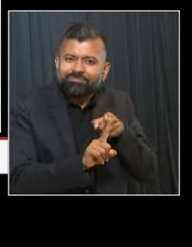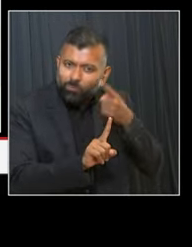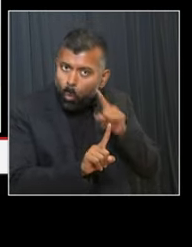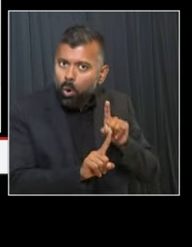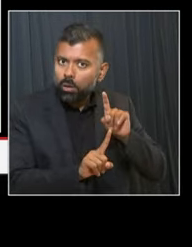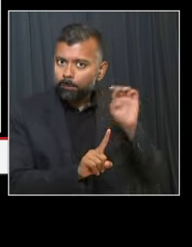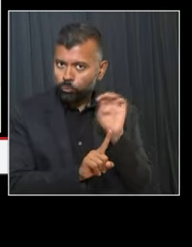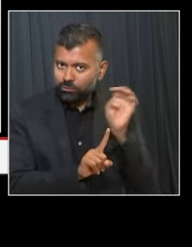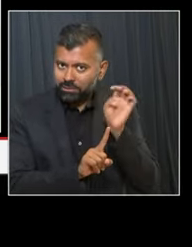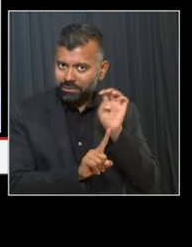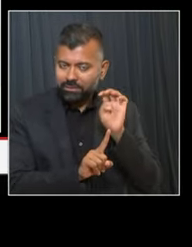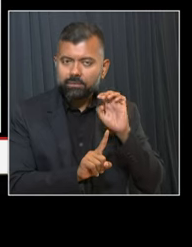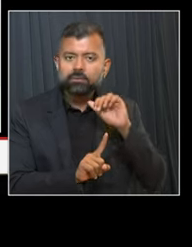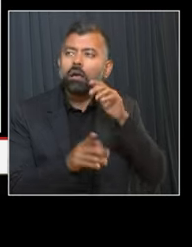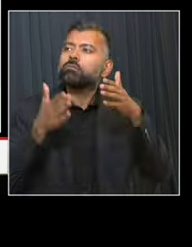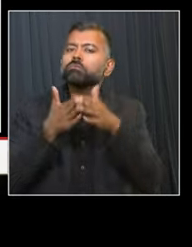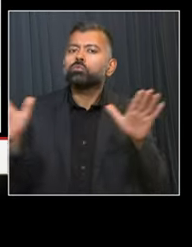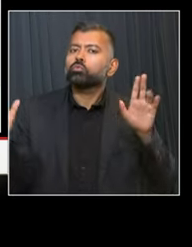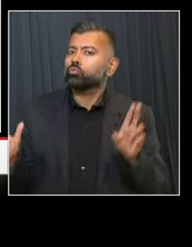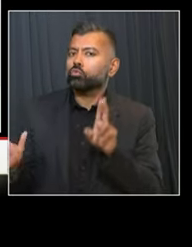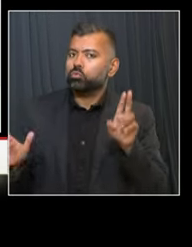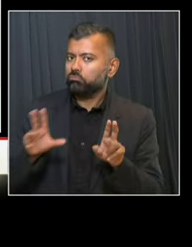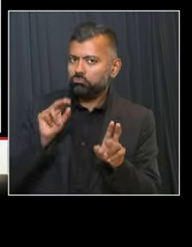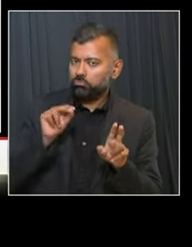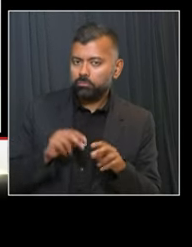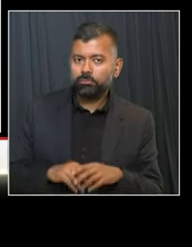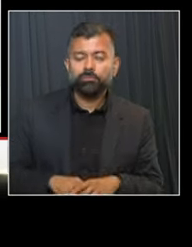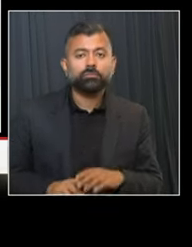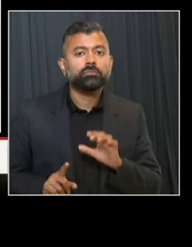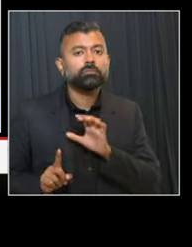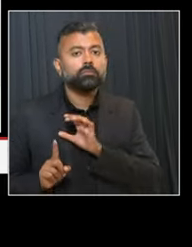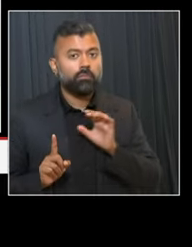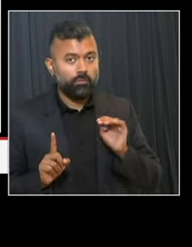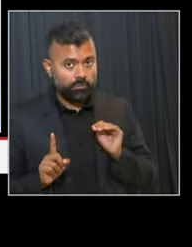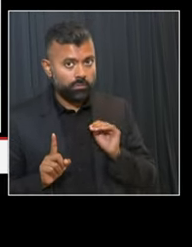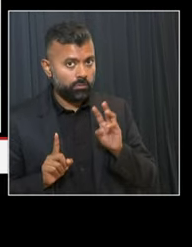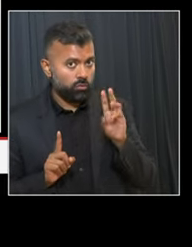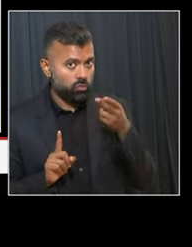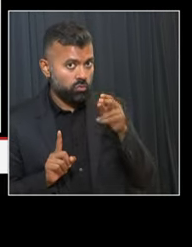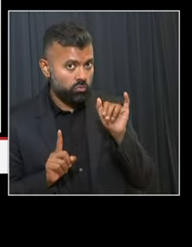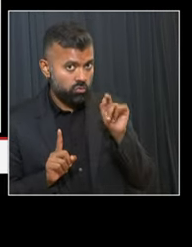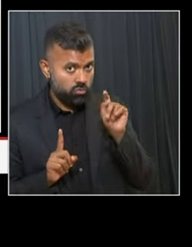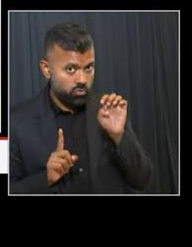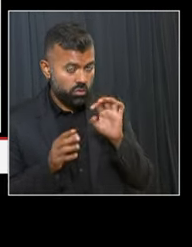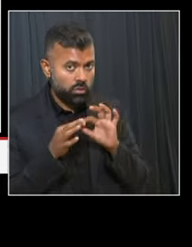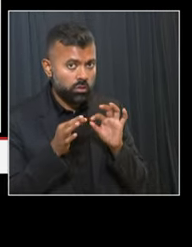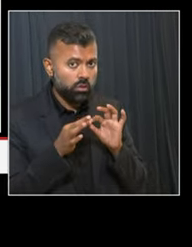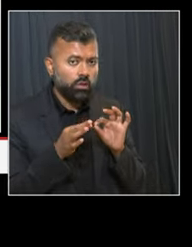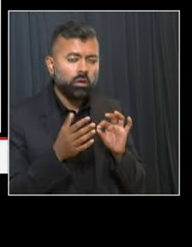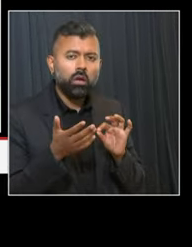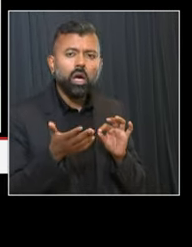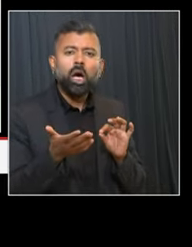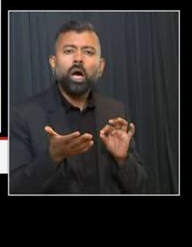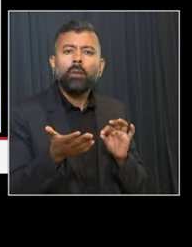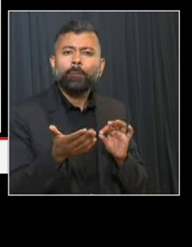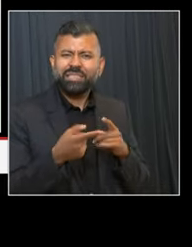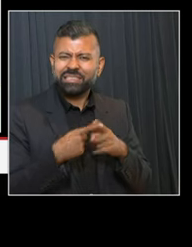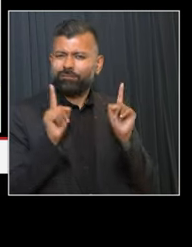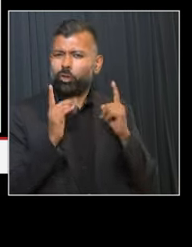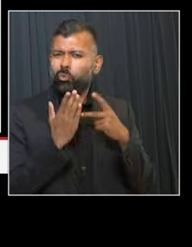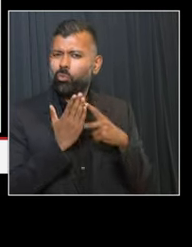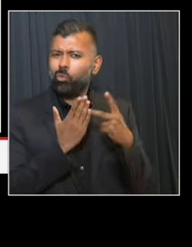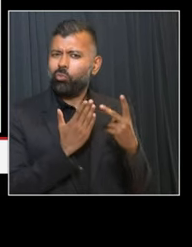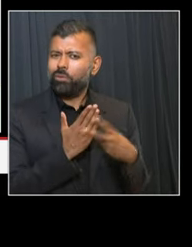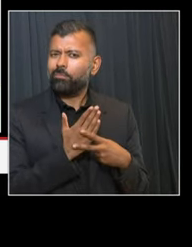homelessness prevention was a different category of folks. That's folks who are not housed, and this is people who are housed, who we want to keep housed and keep out of our